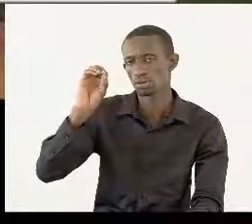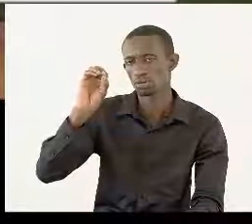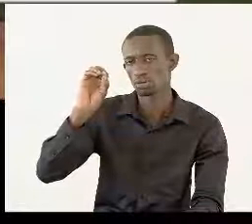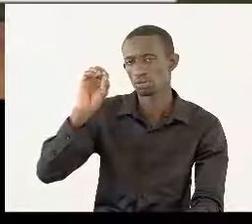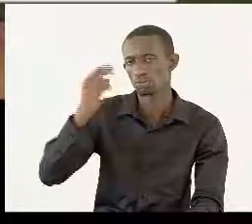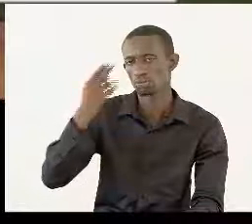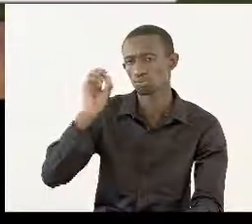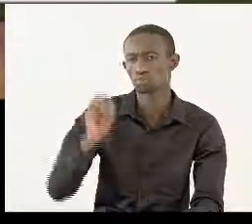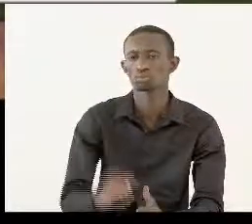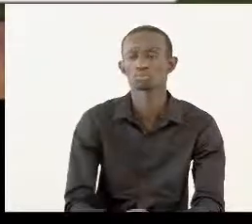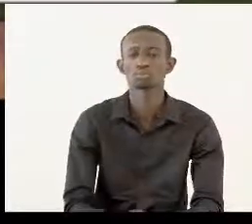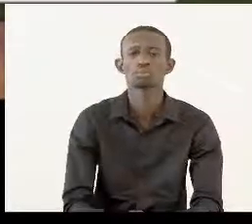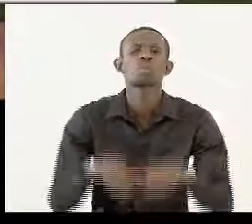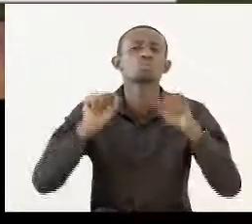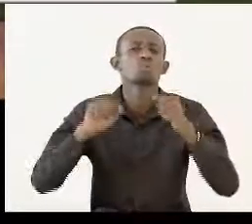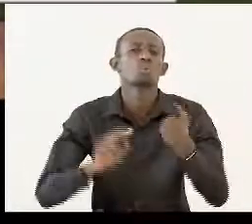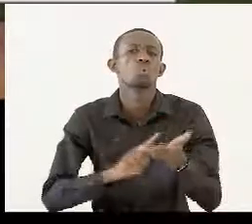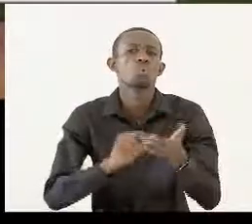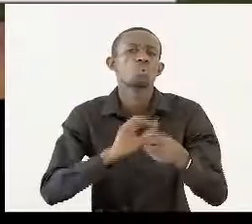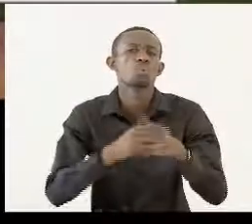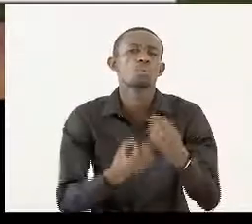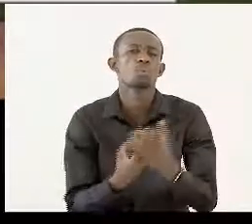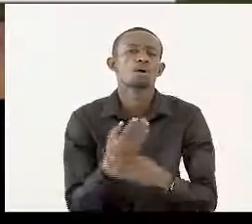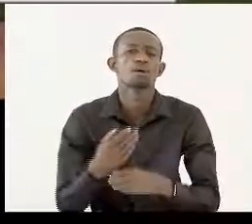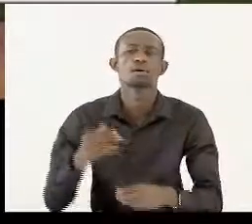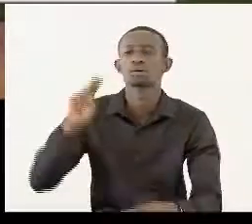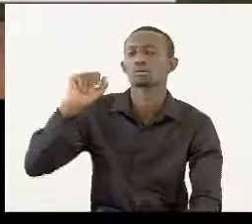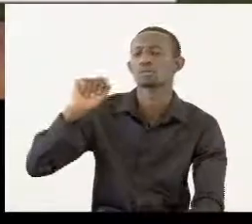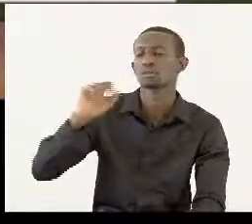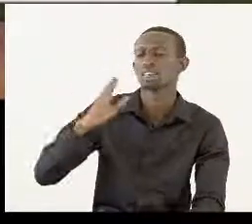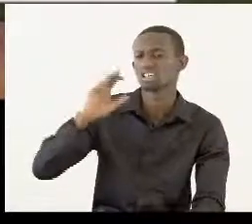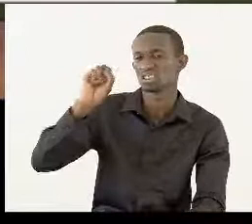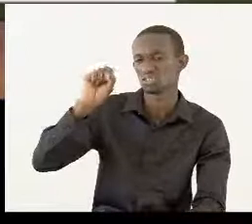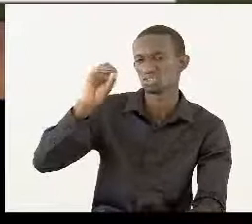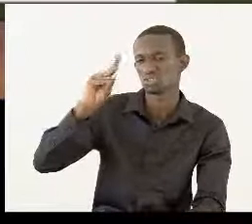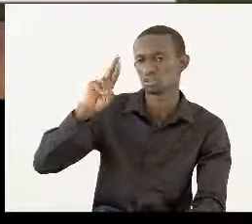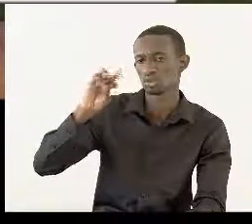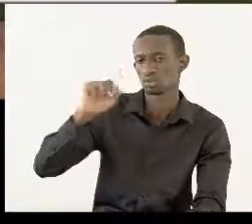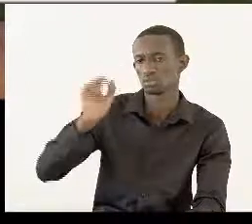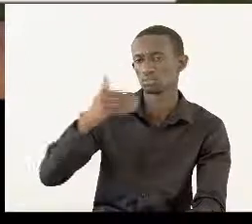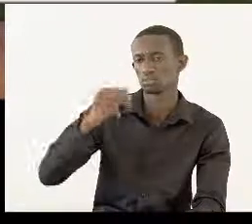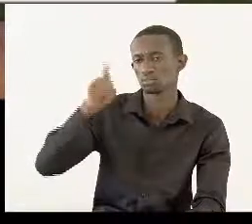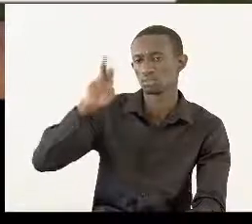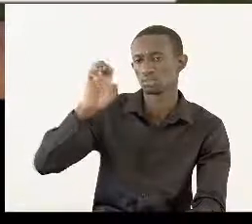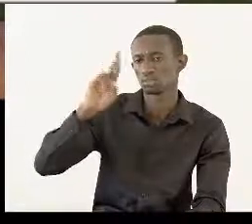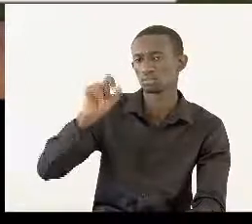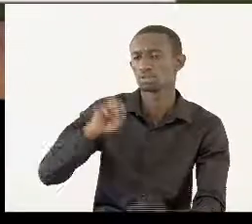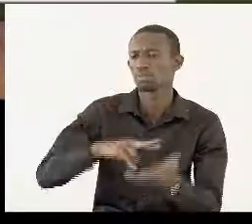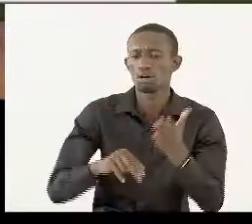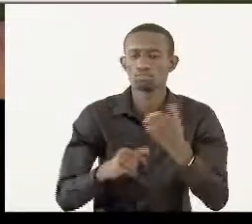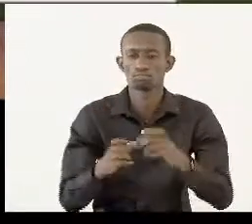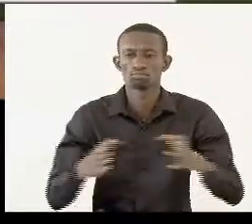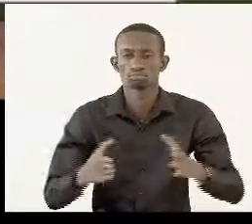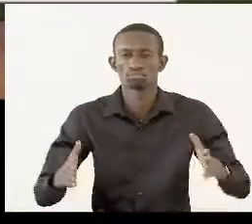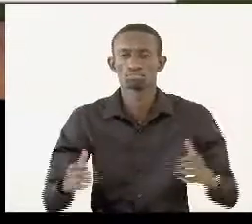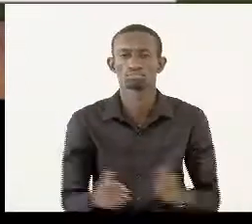And you can also produce sodium peroxide because of its large size. But